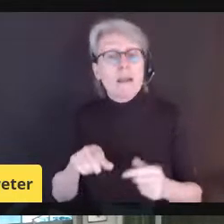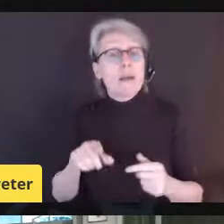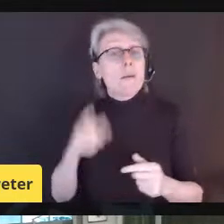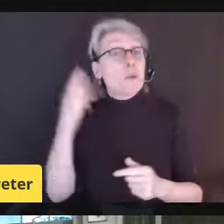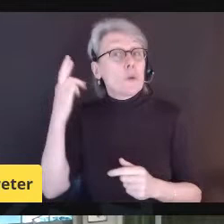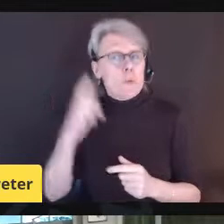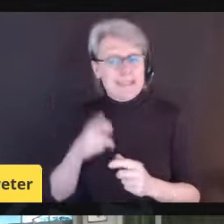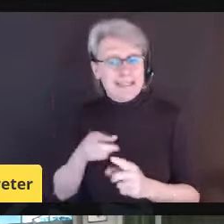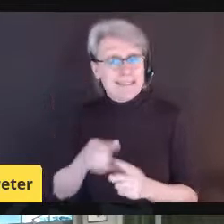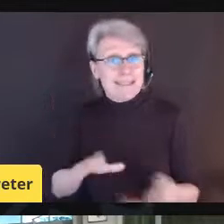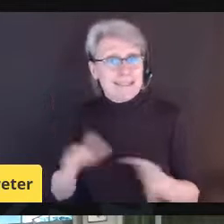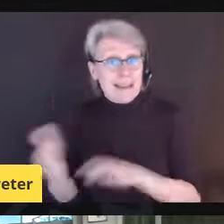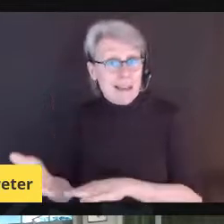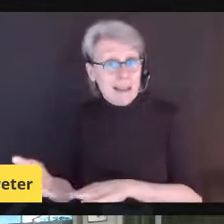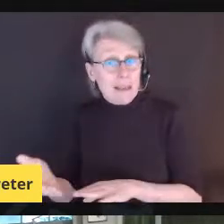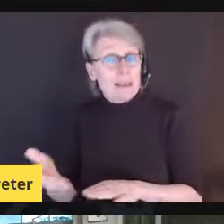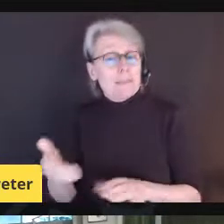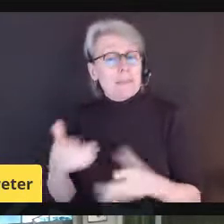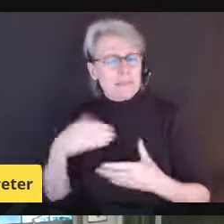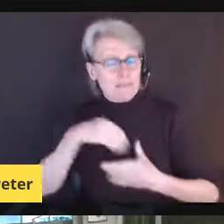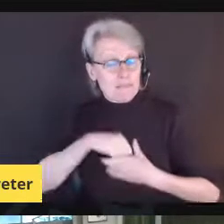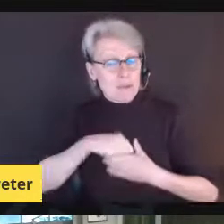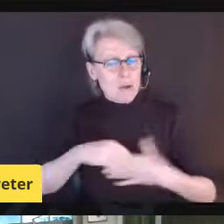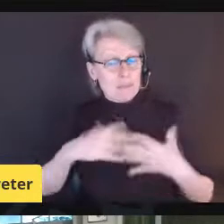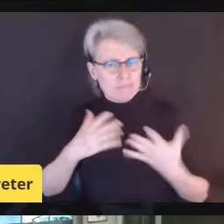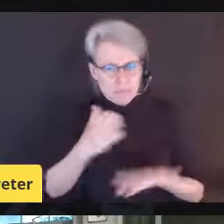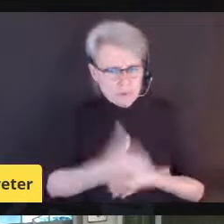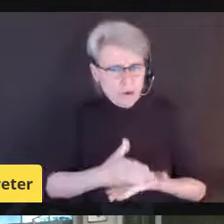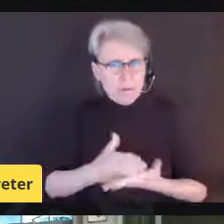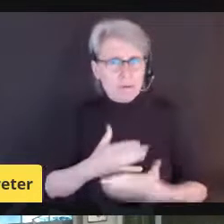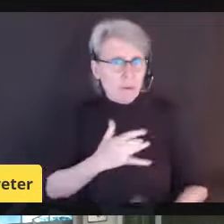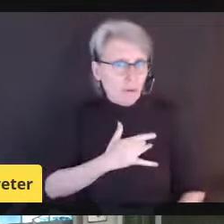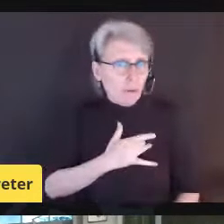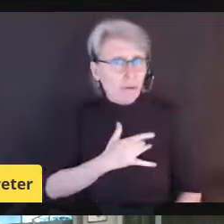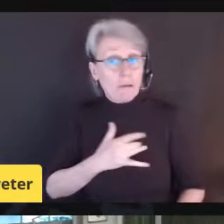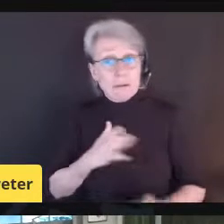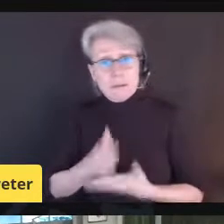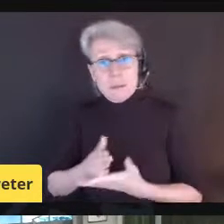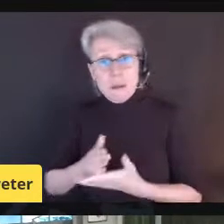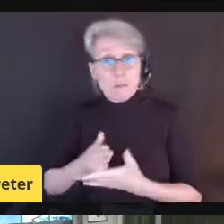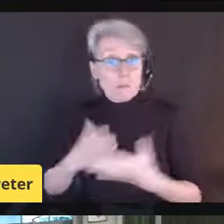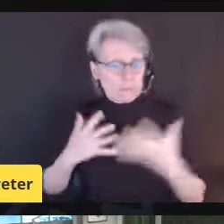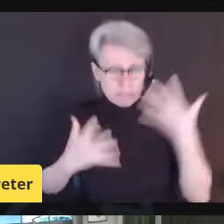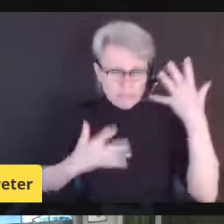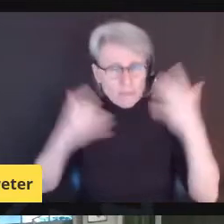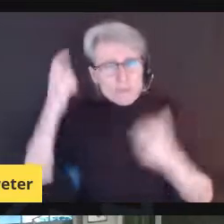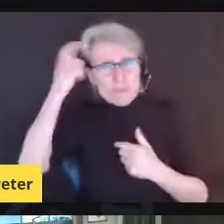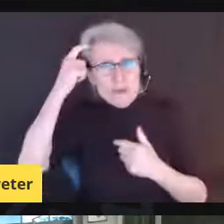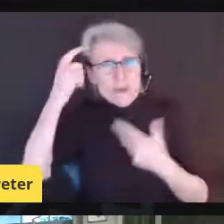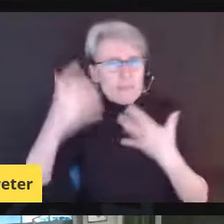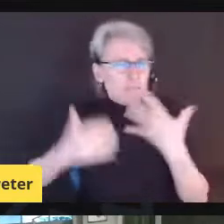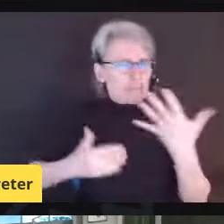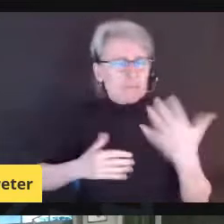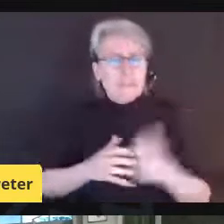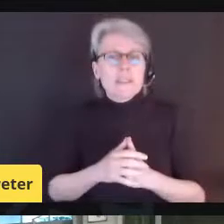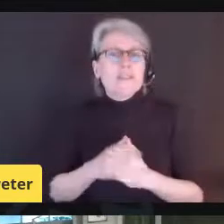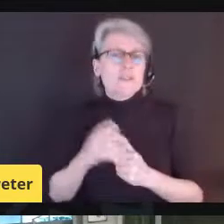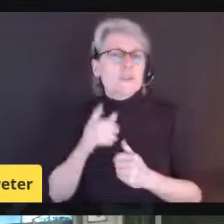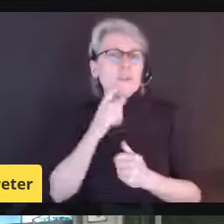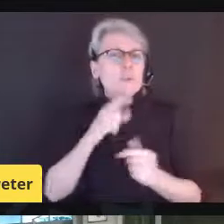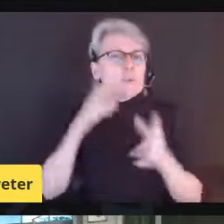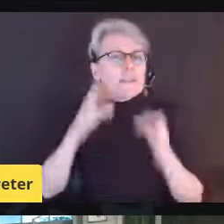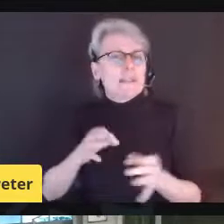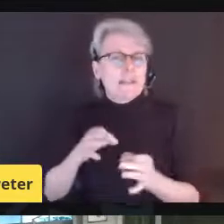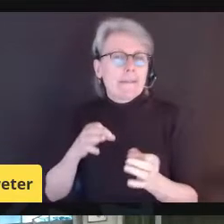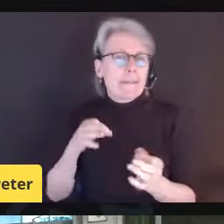is specifically the medical cause. So this is often determined by a pathologist, and then it's